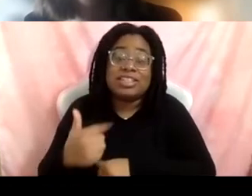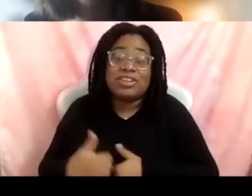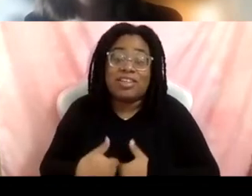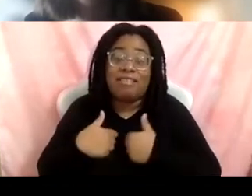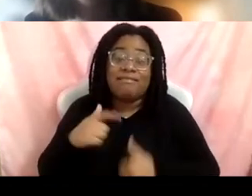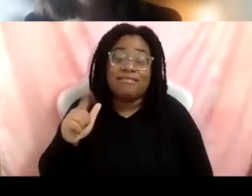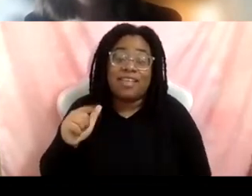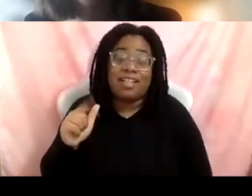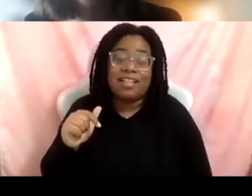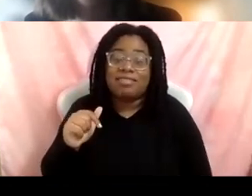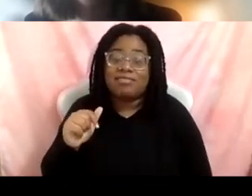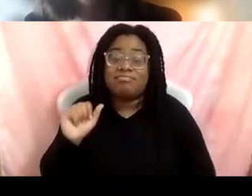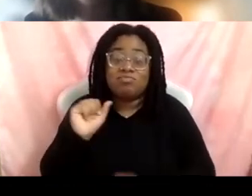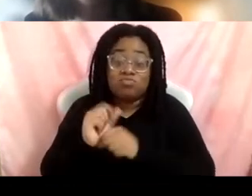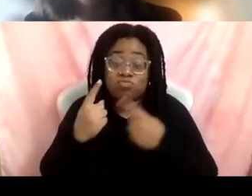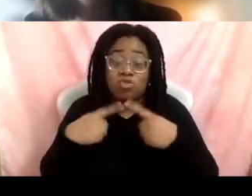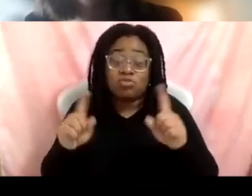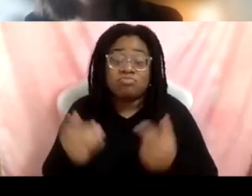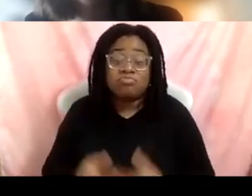it's worked.